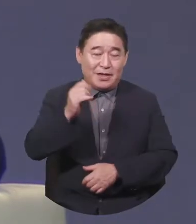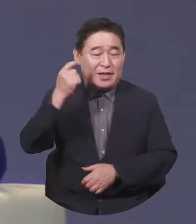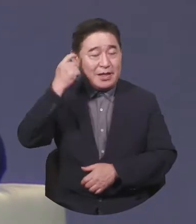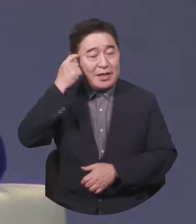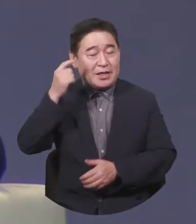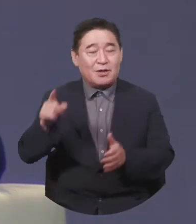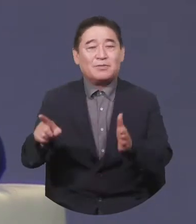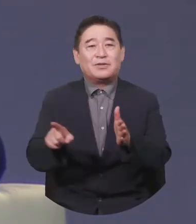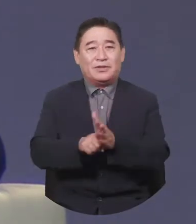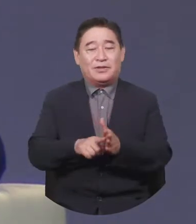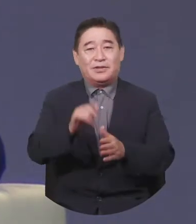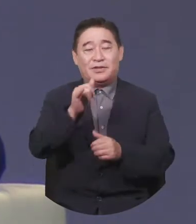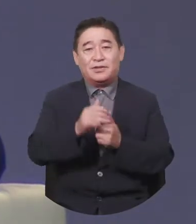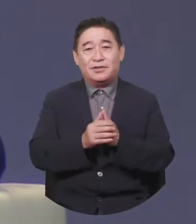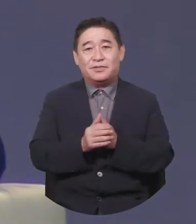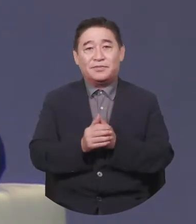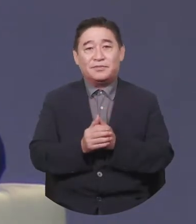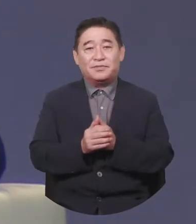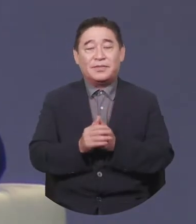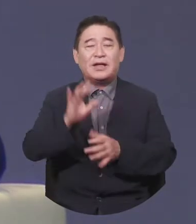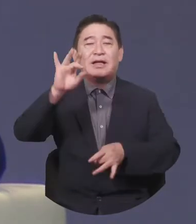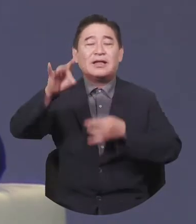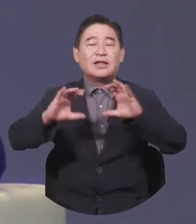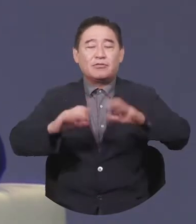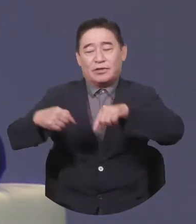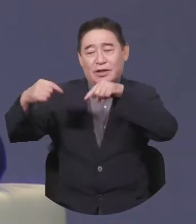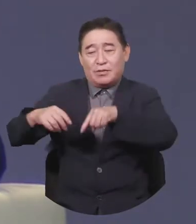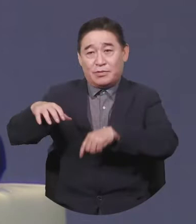try to do on the partnership, and